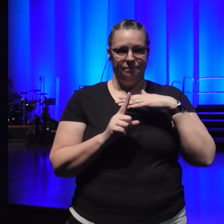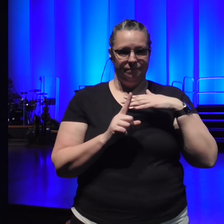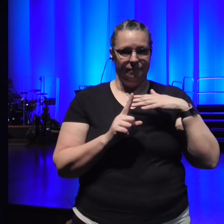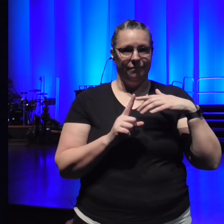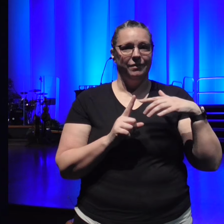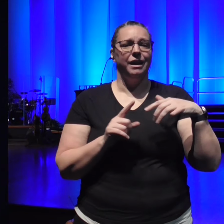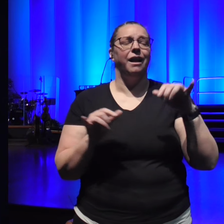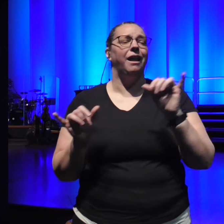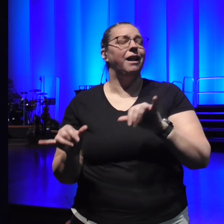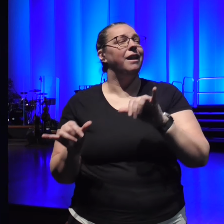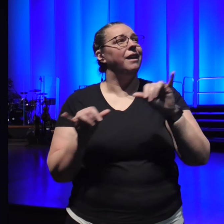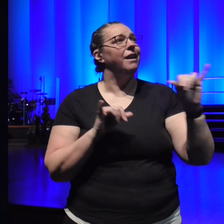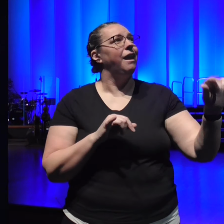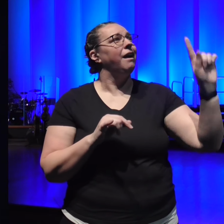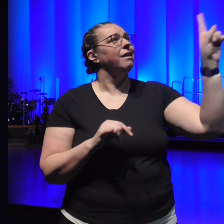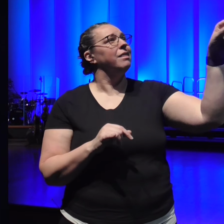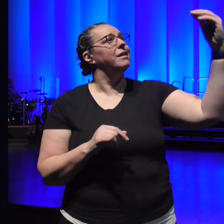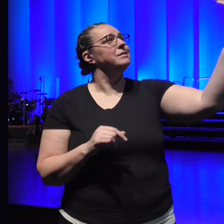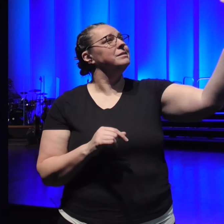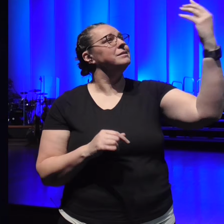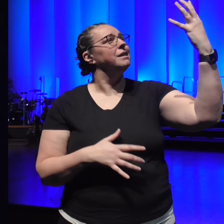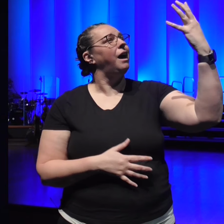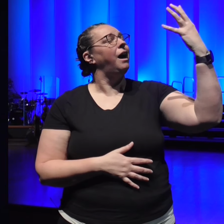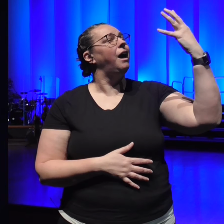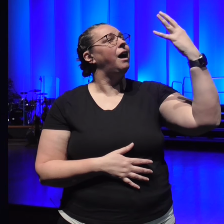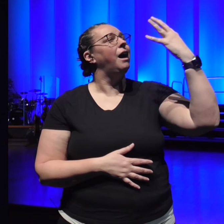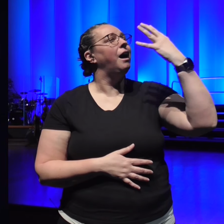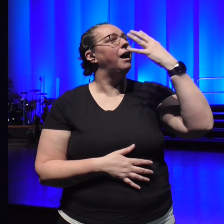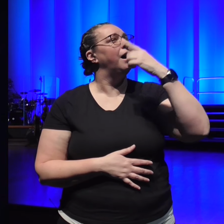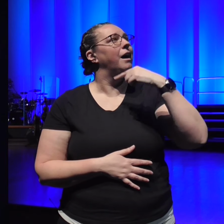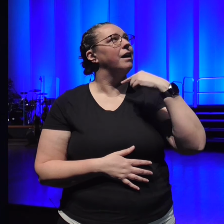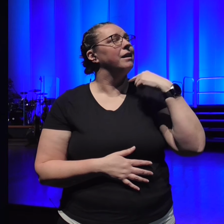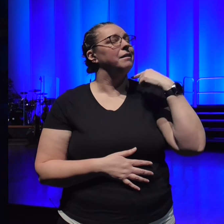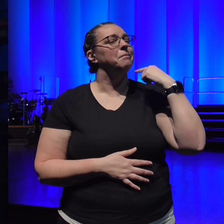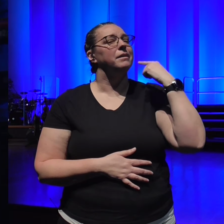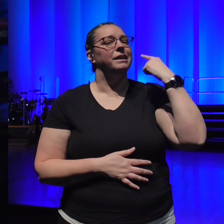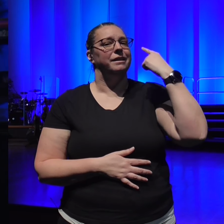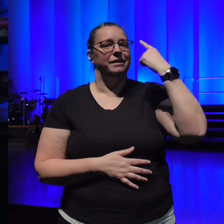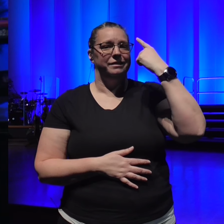It's like the sunlight on my face.